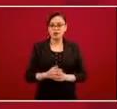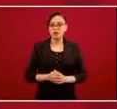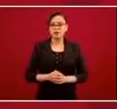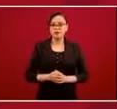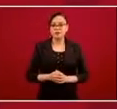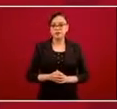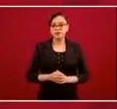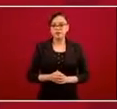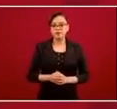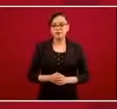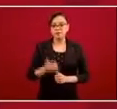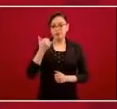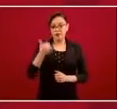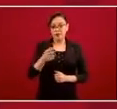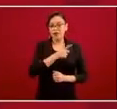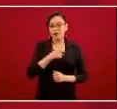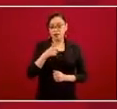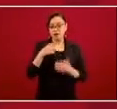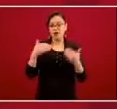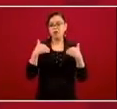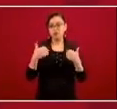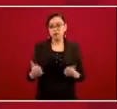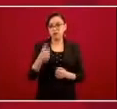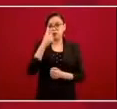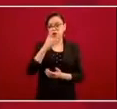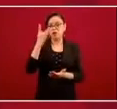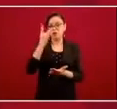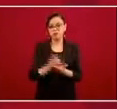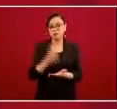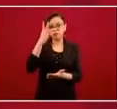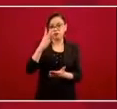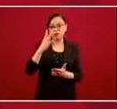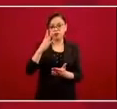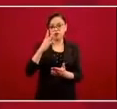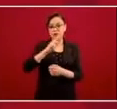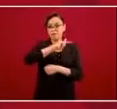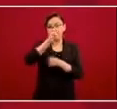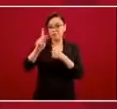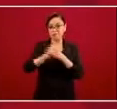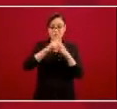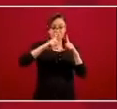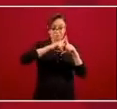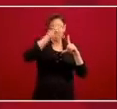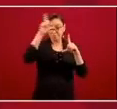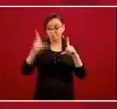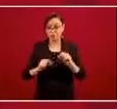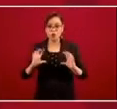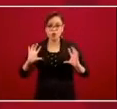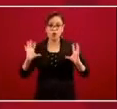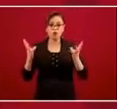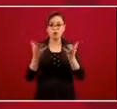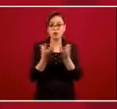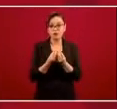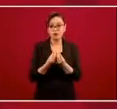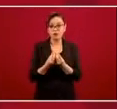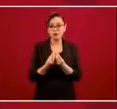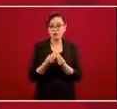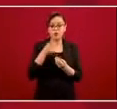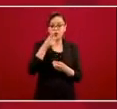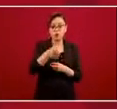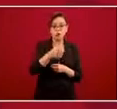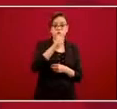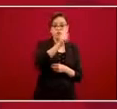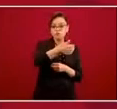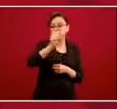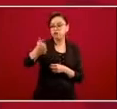all remain calm, sensible, kind to each other, and identify that we are